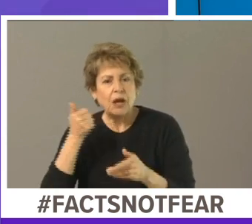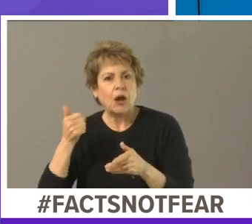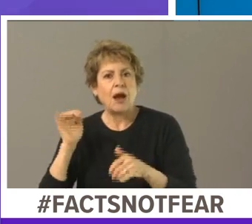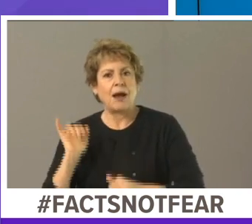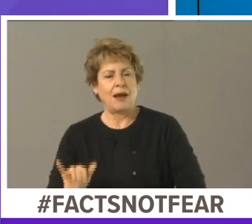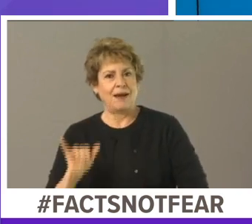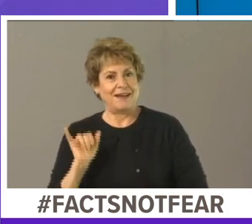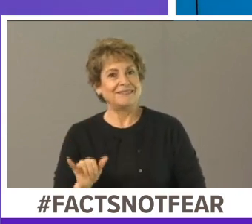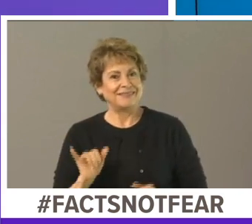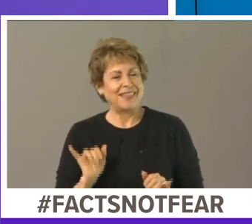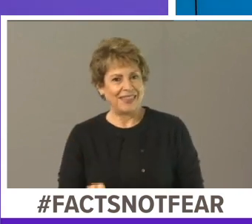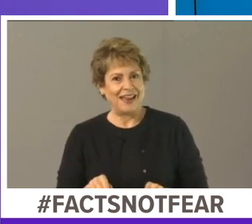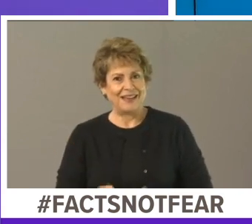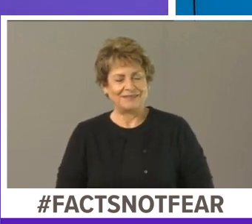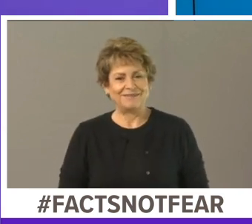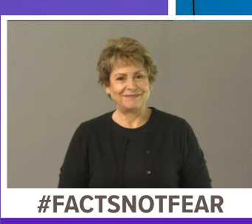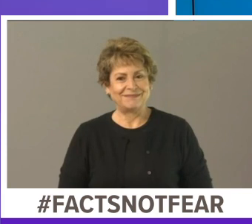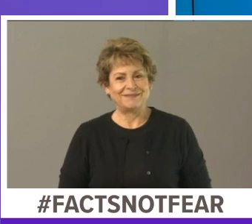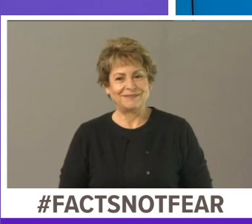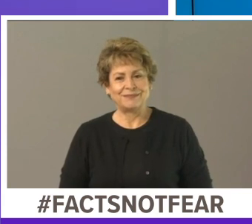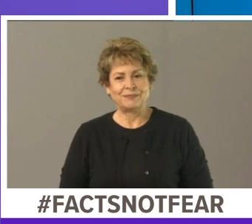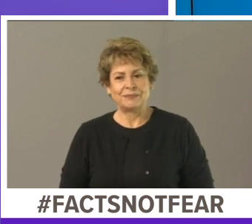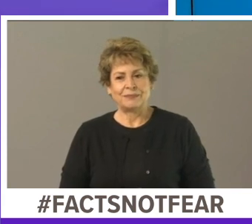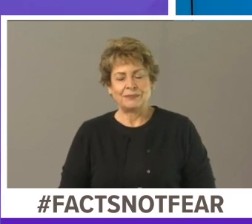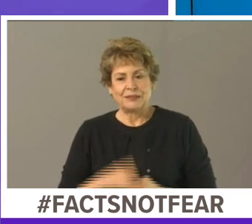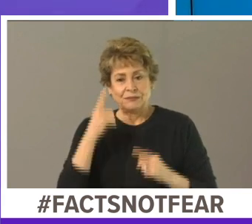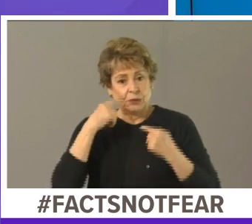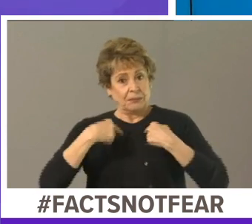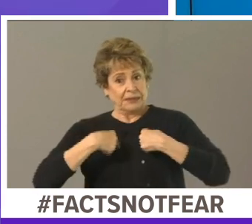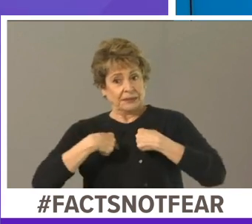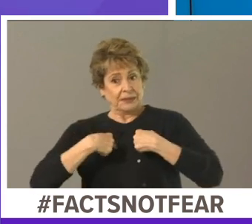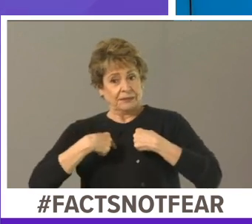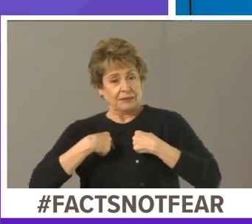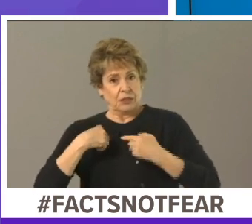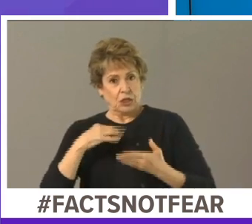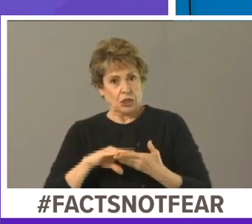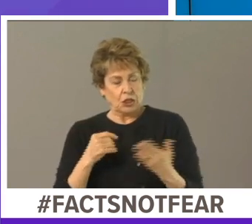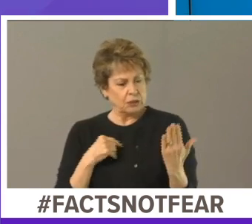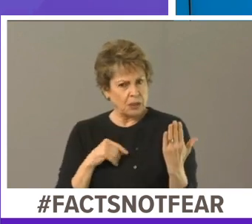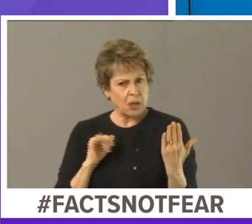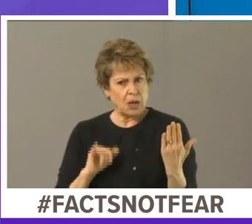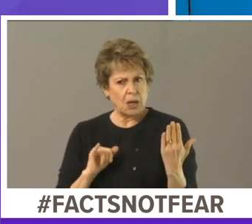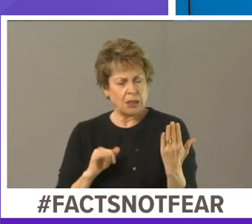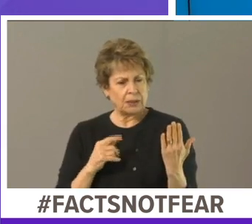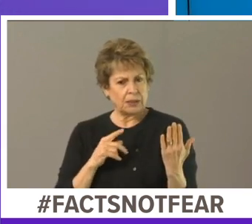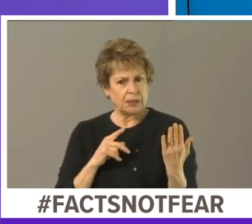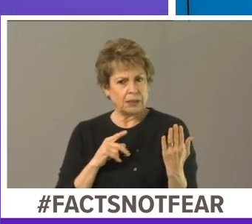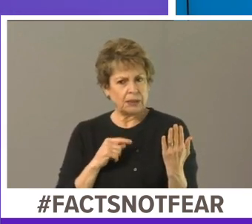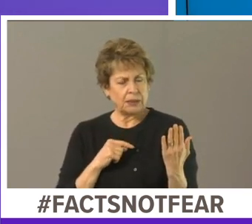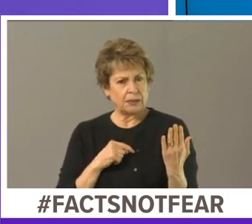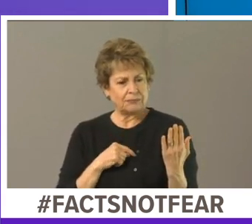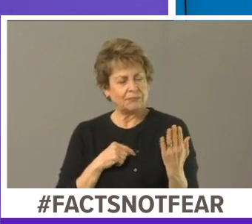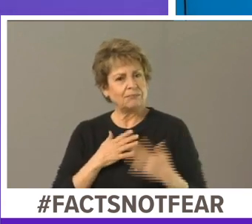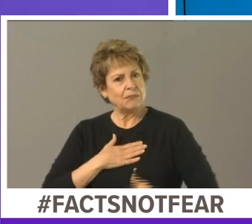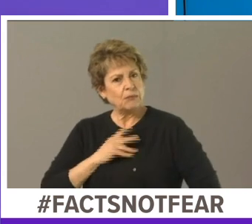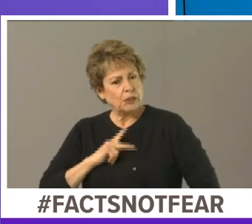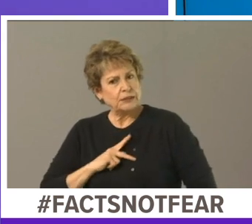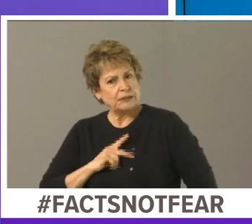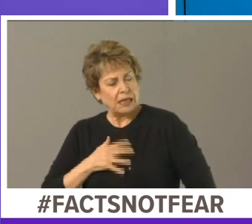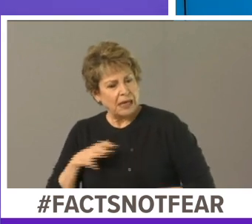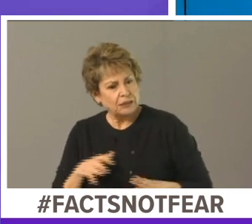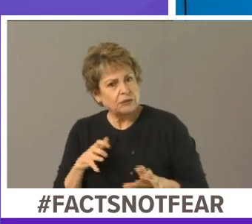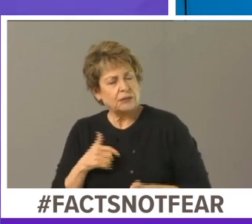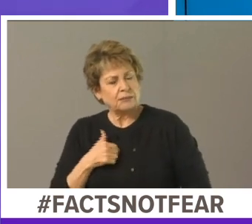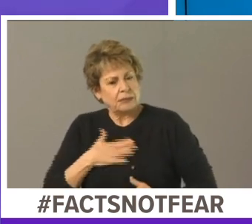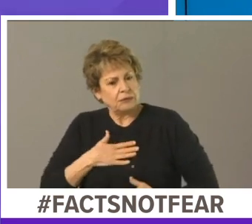the takeaway is positive personal actions, responsible personal decisions,